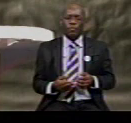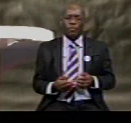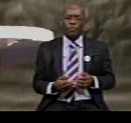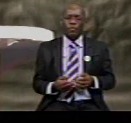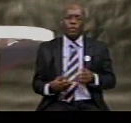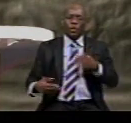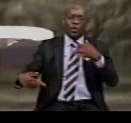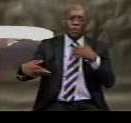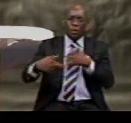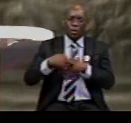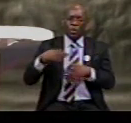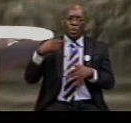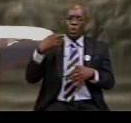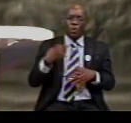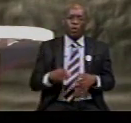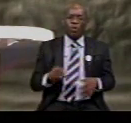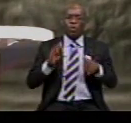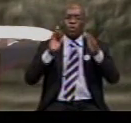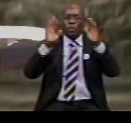restoration of sight tonight,